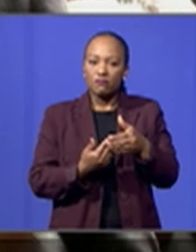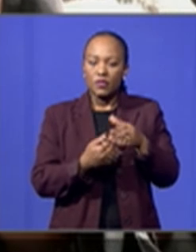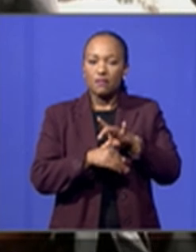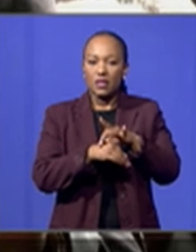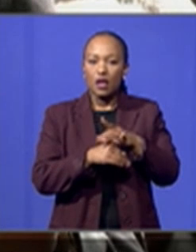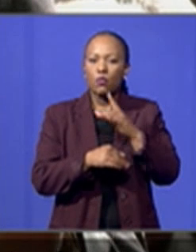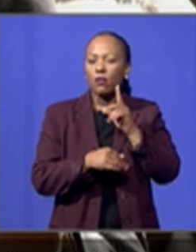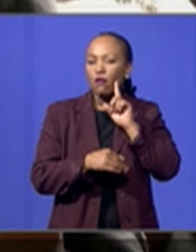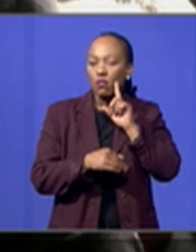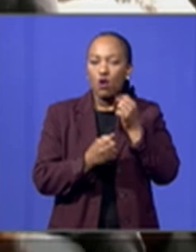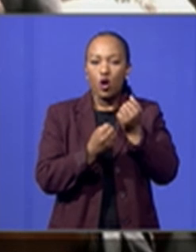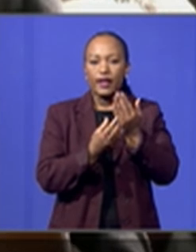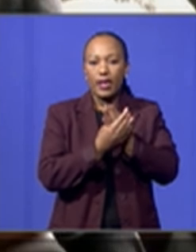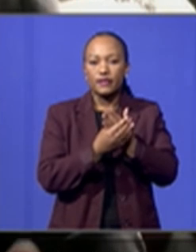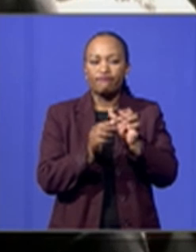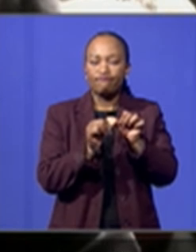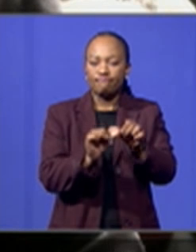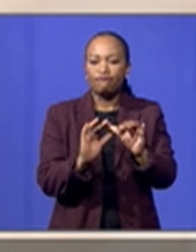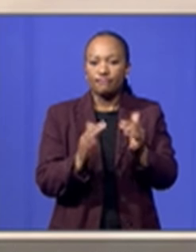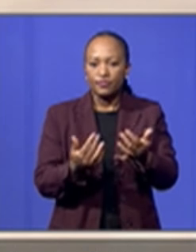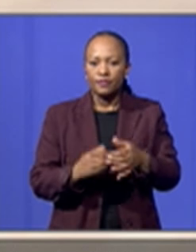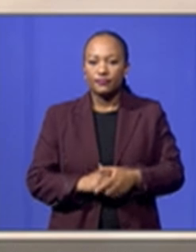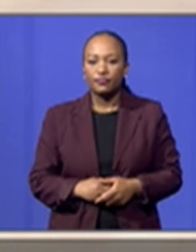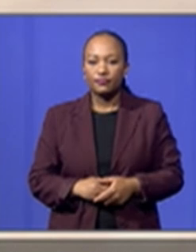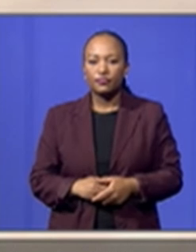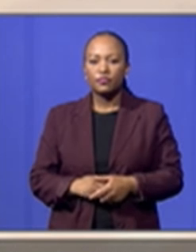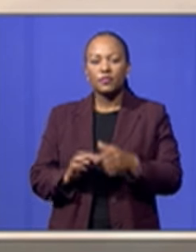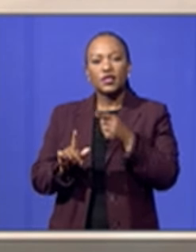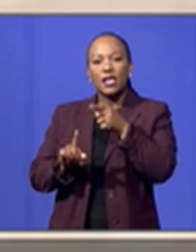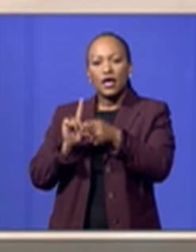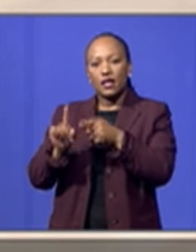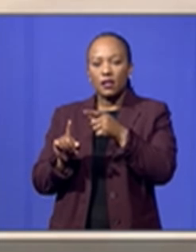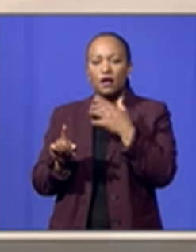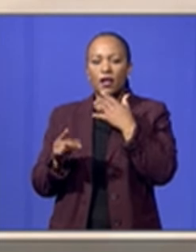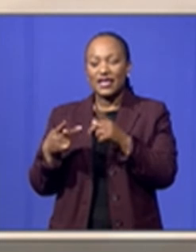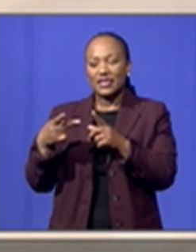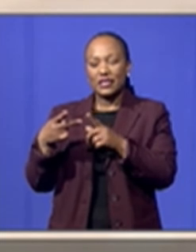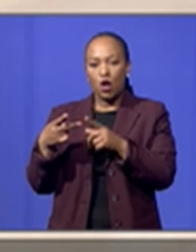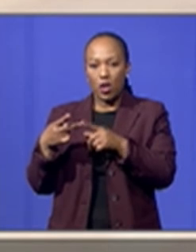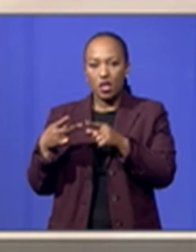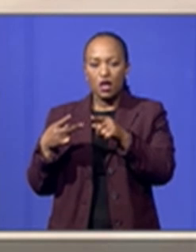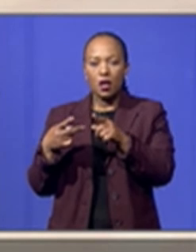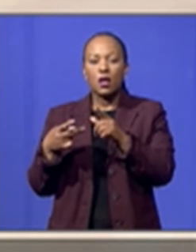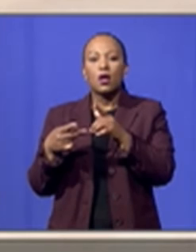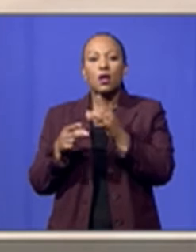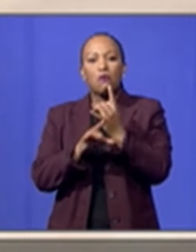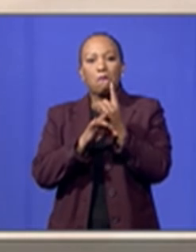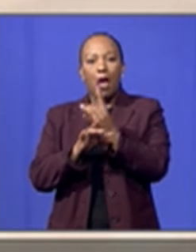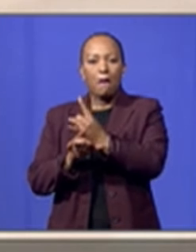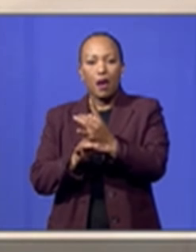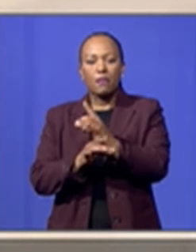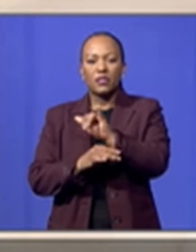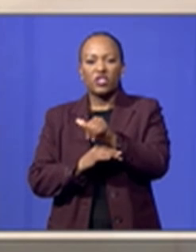le bakae. The allegations that the second accused was assaulted, J88, once he has